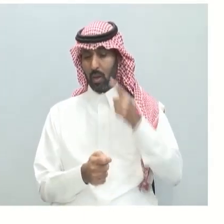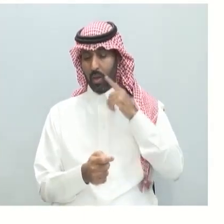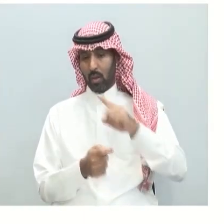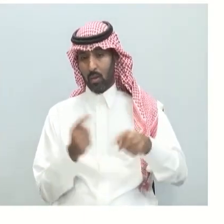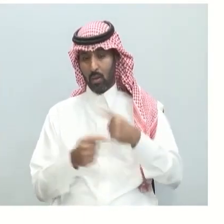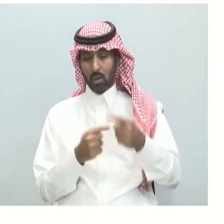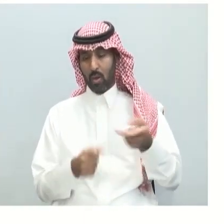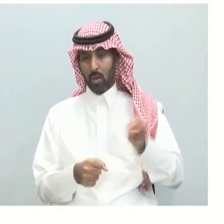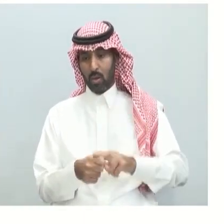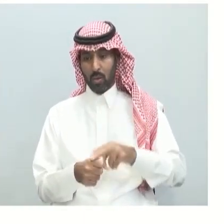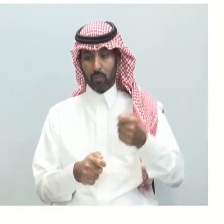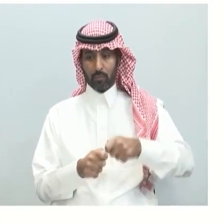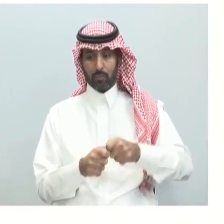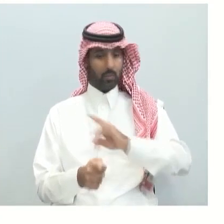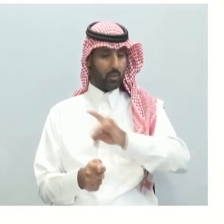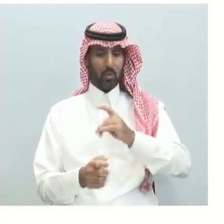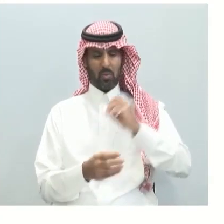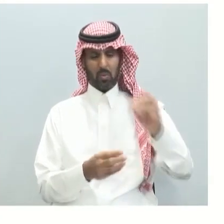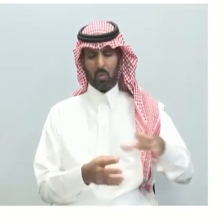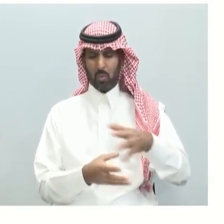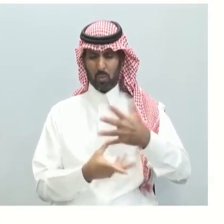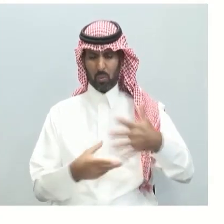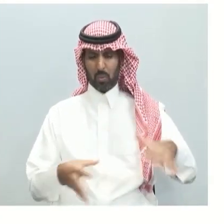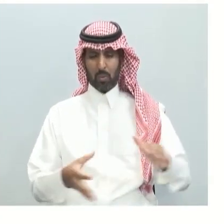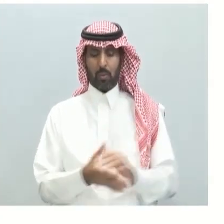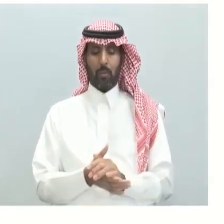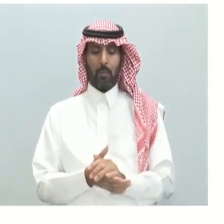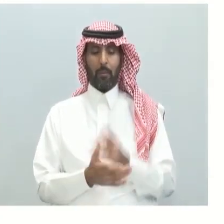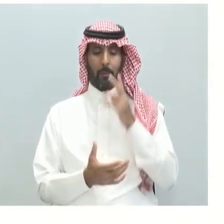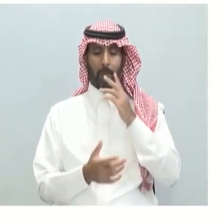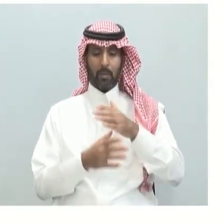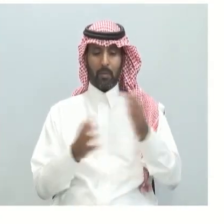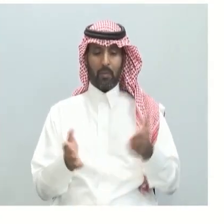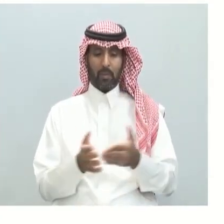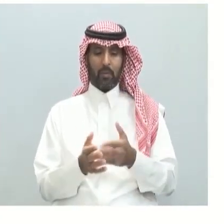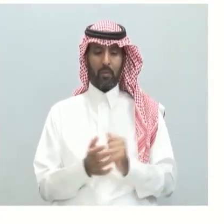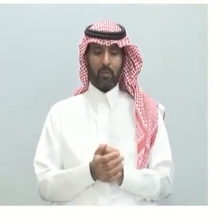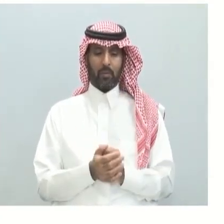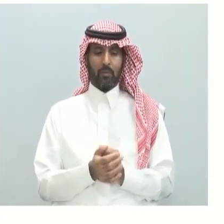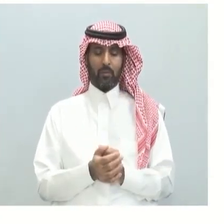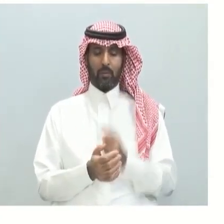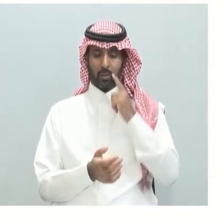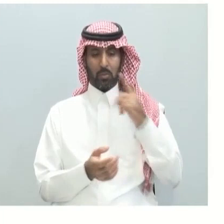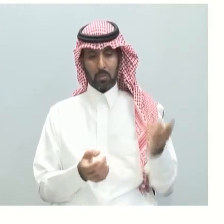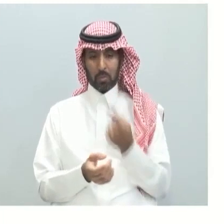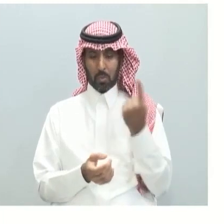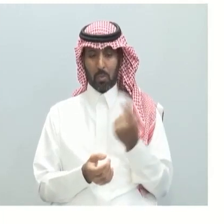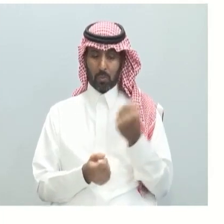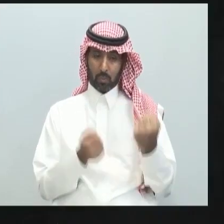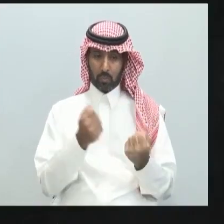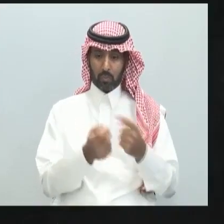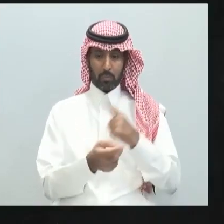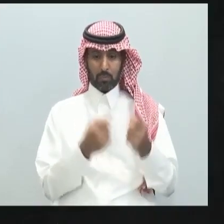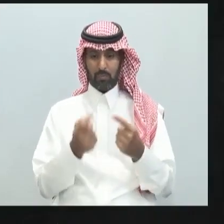the environmentally harmful practices. Unnecessary car trips, leaving the electricity on, and you can continue the